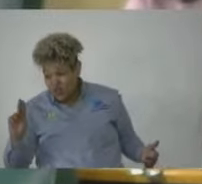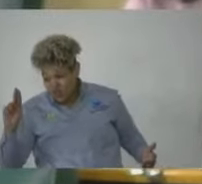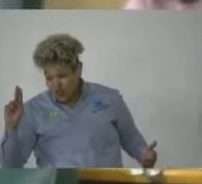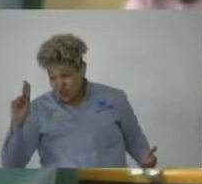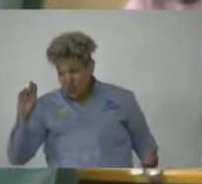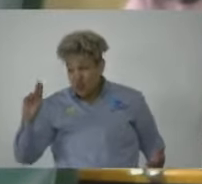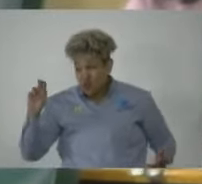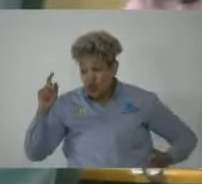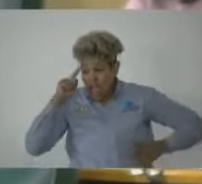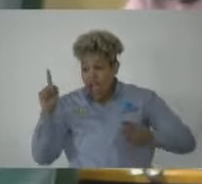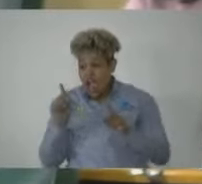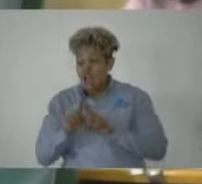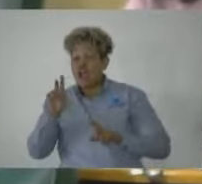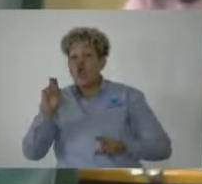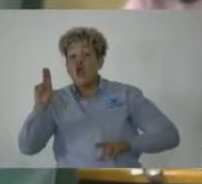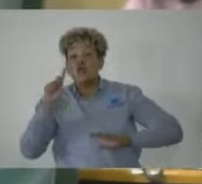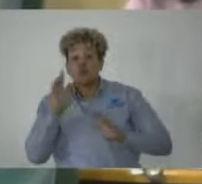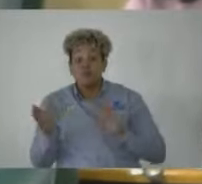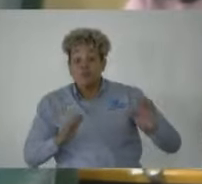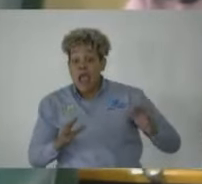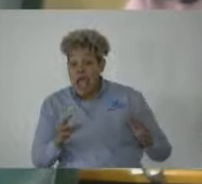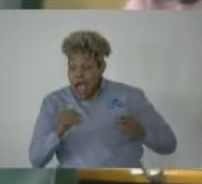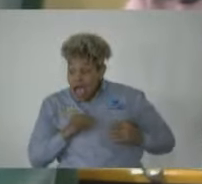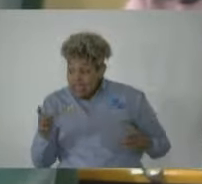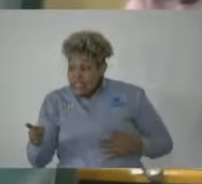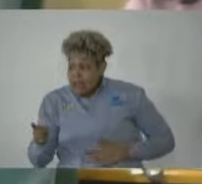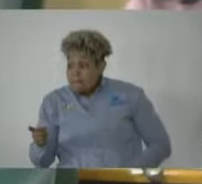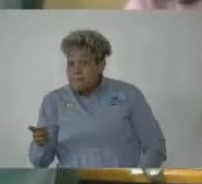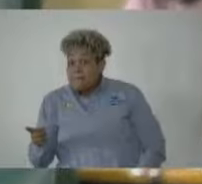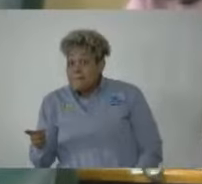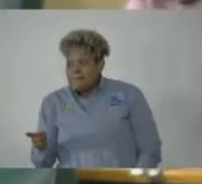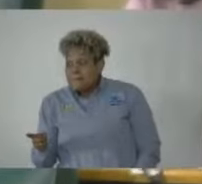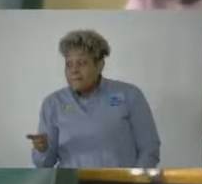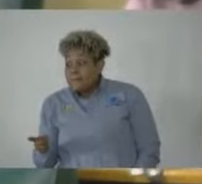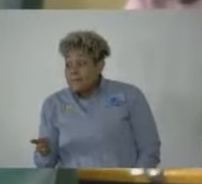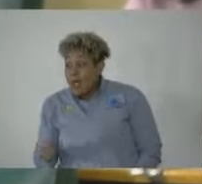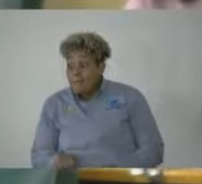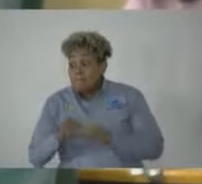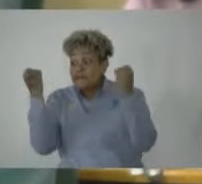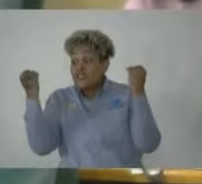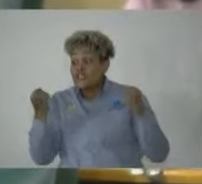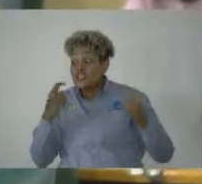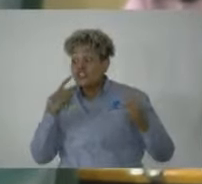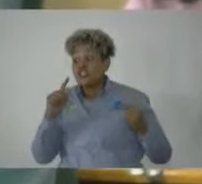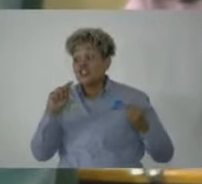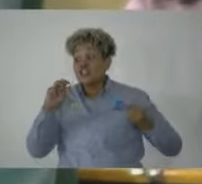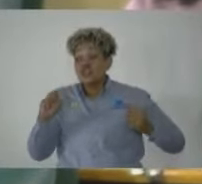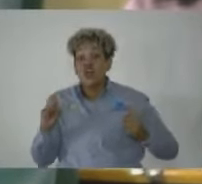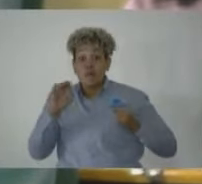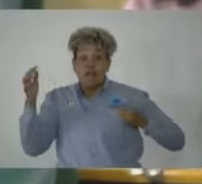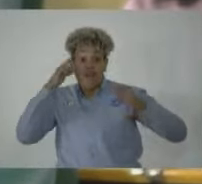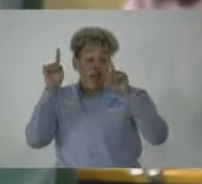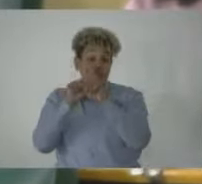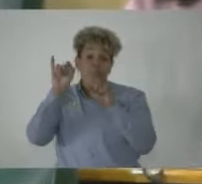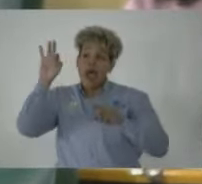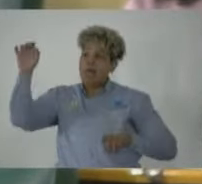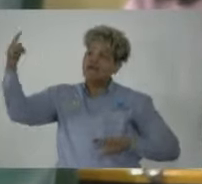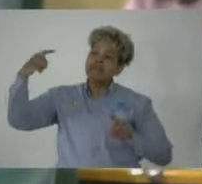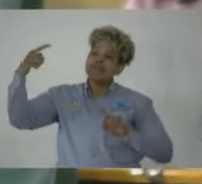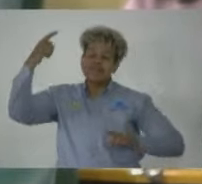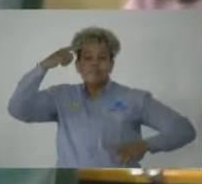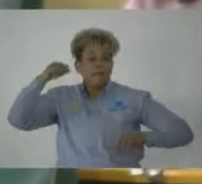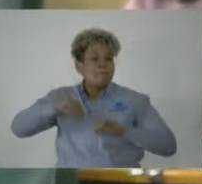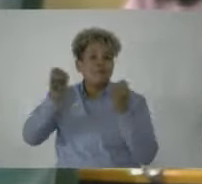the agreements that the unions were prepared to accept breached the terms of the agreement.